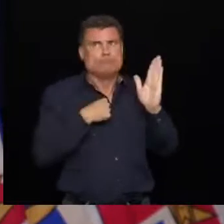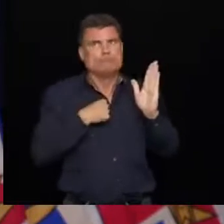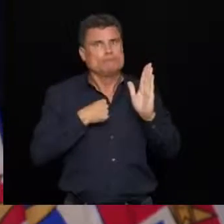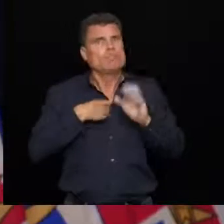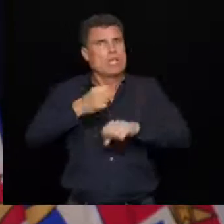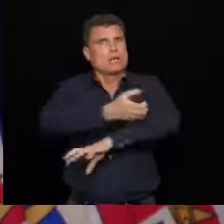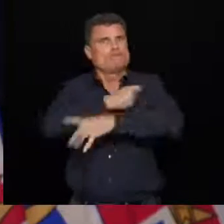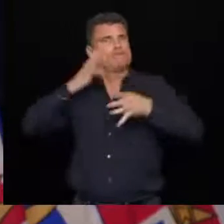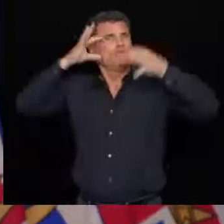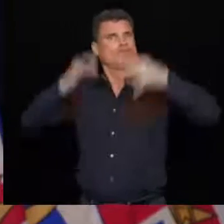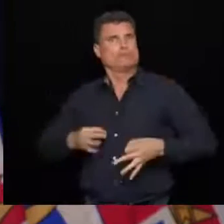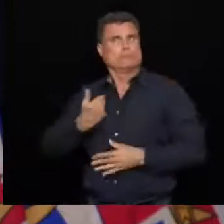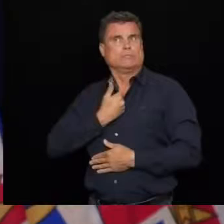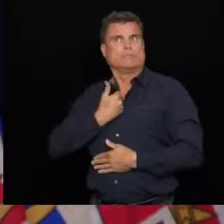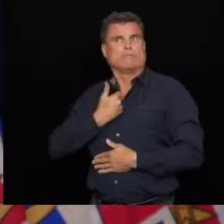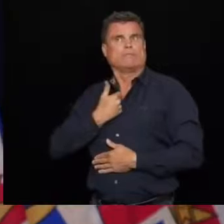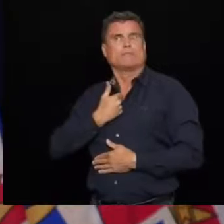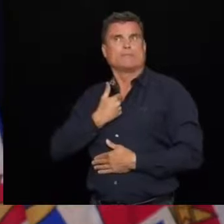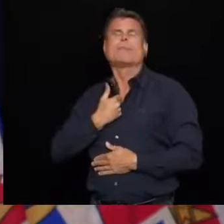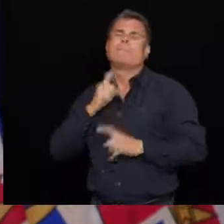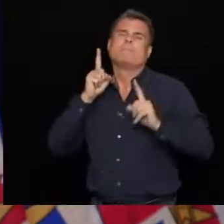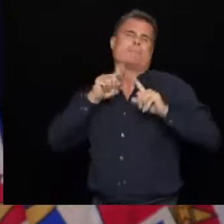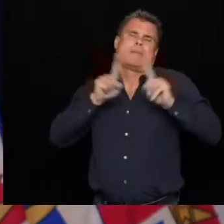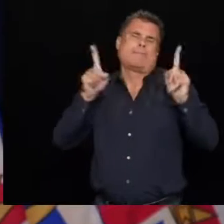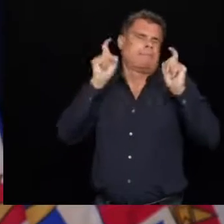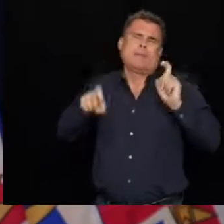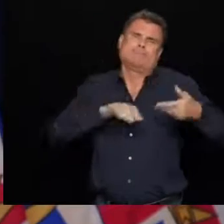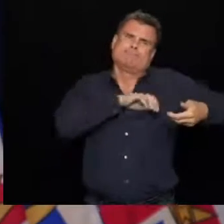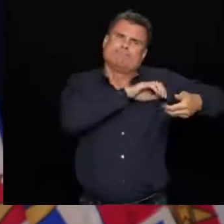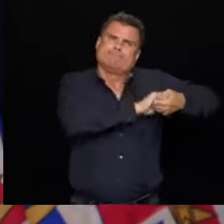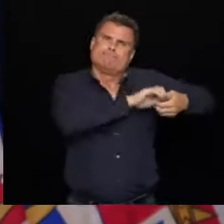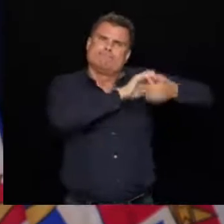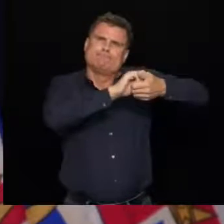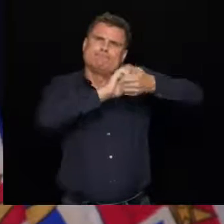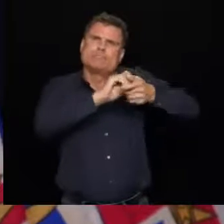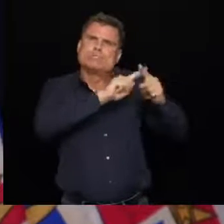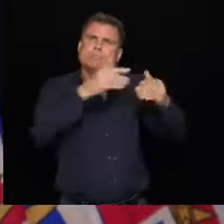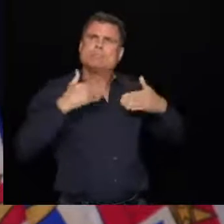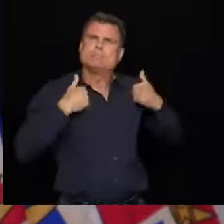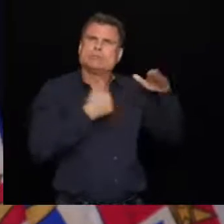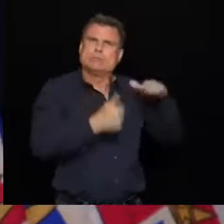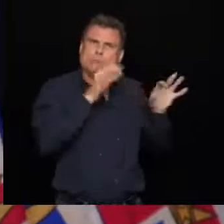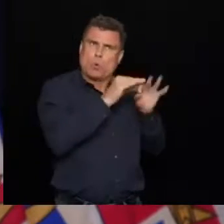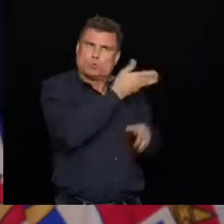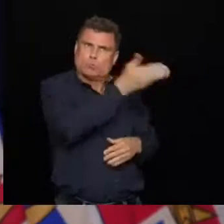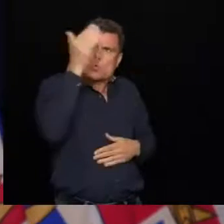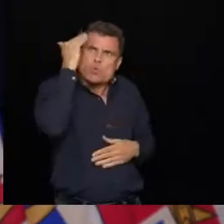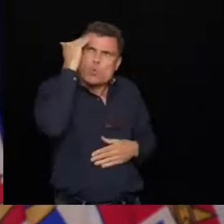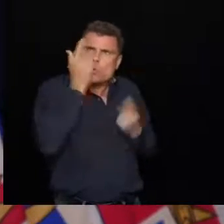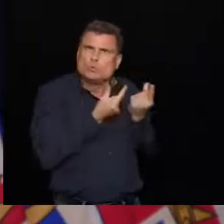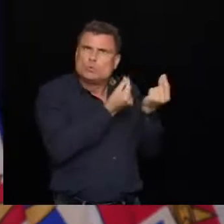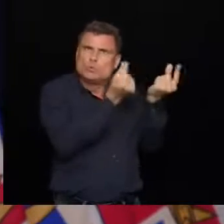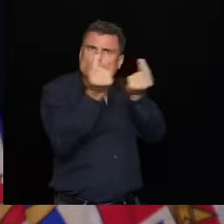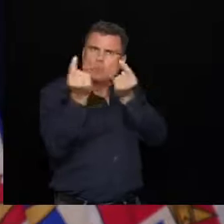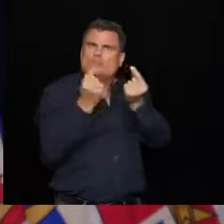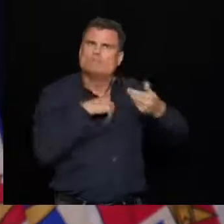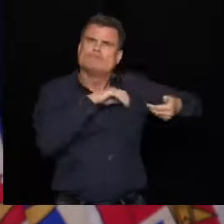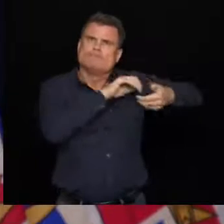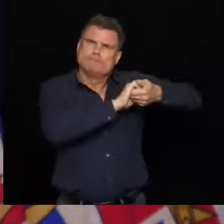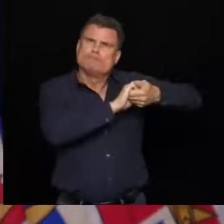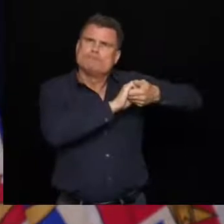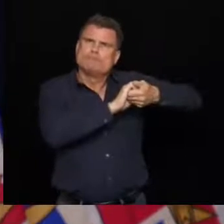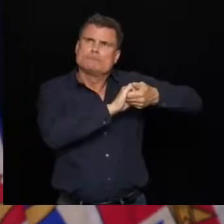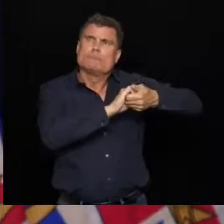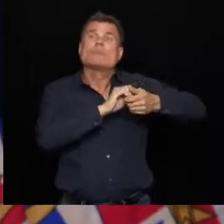and to make sure that everybody is aware of why and what we'll be doing. But we also have a Deputy Minister of Health who takes on much of